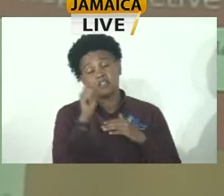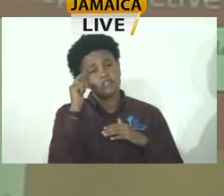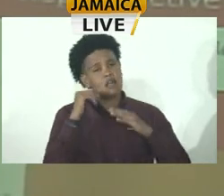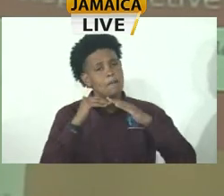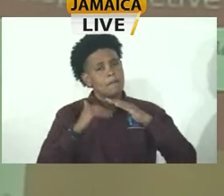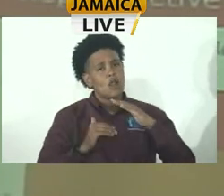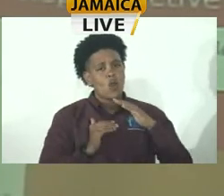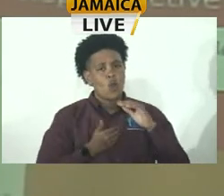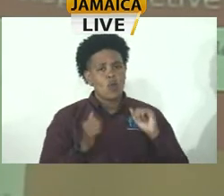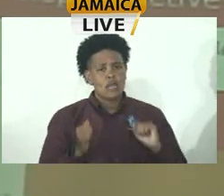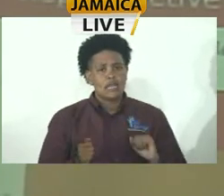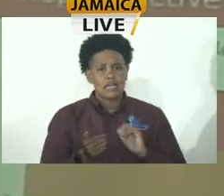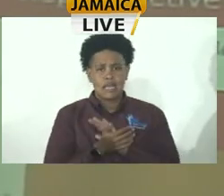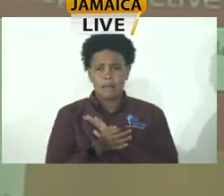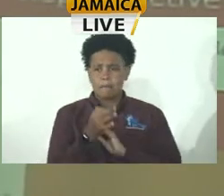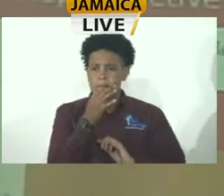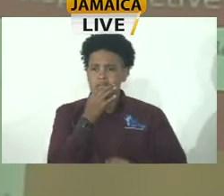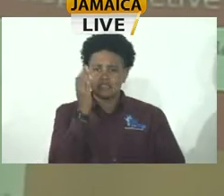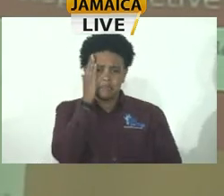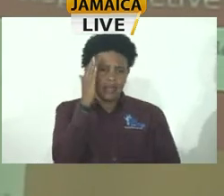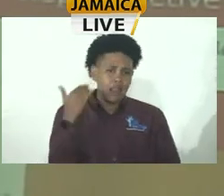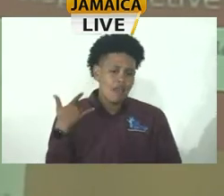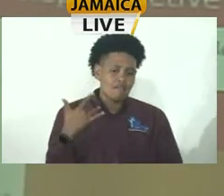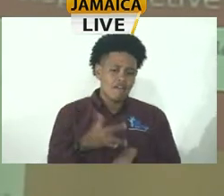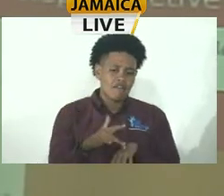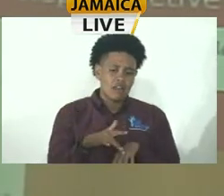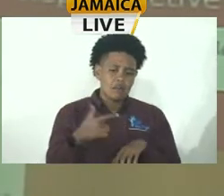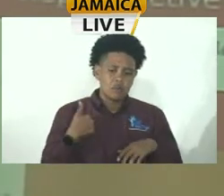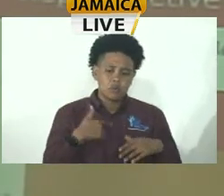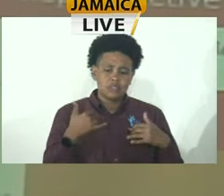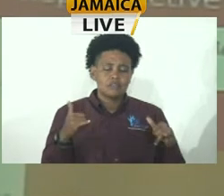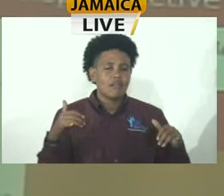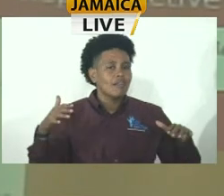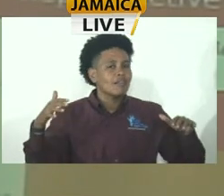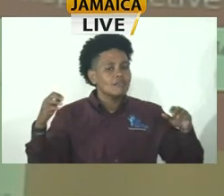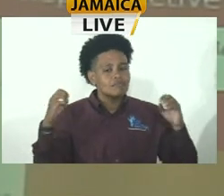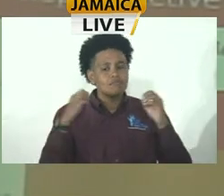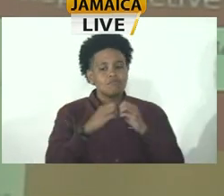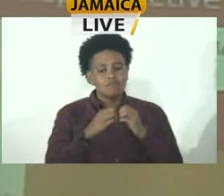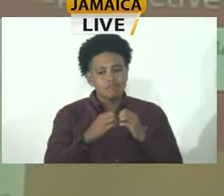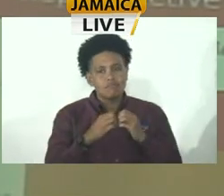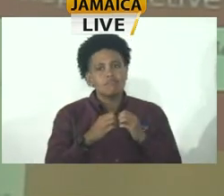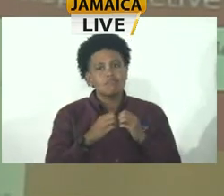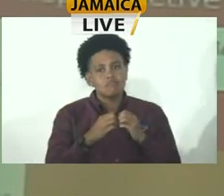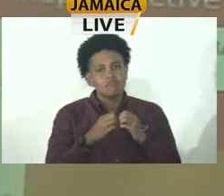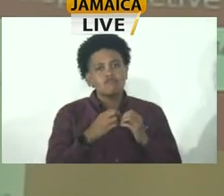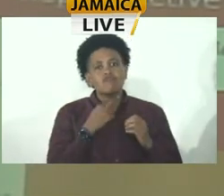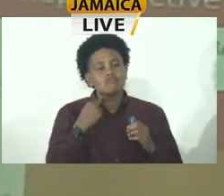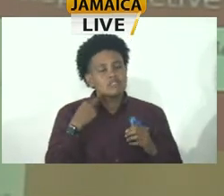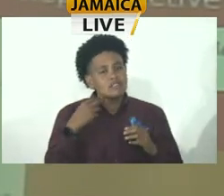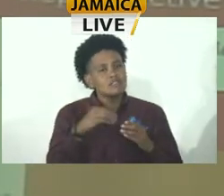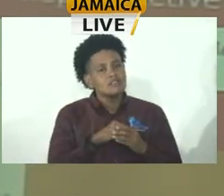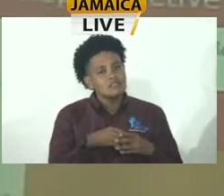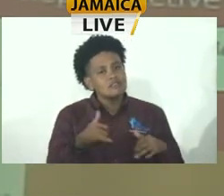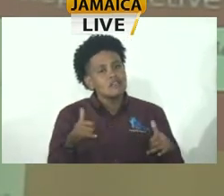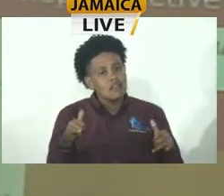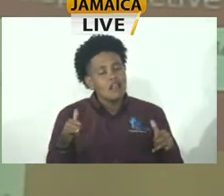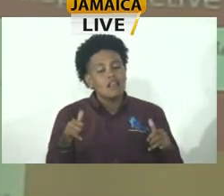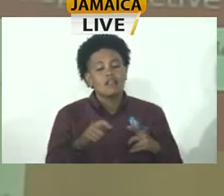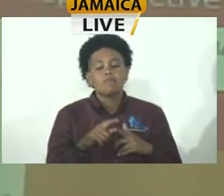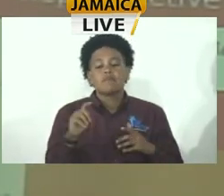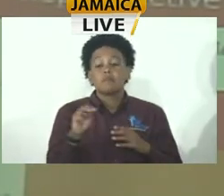capacity we are not yet out of the danger zone the ministry of health